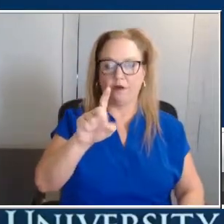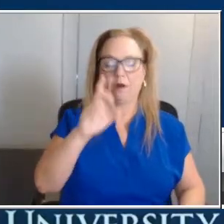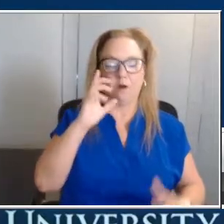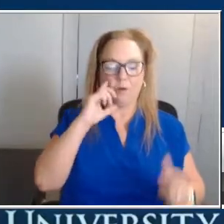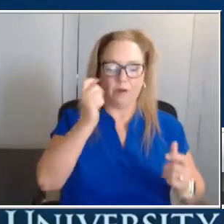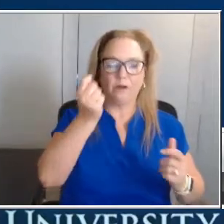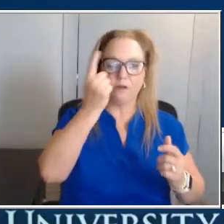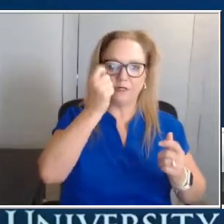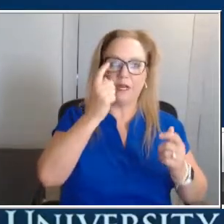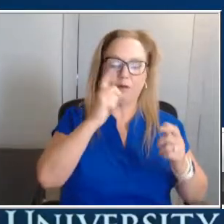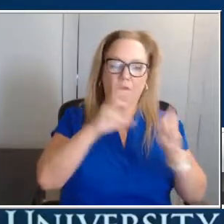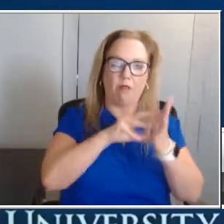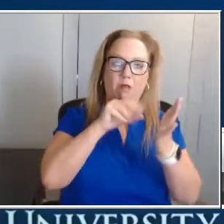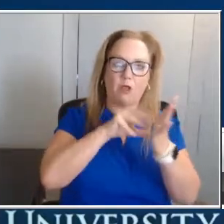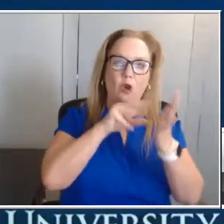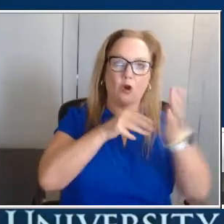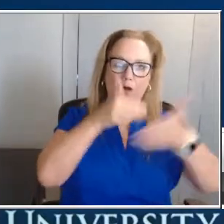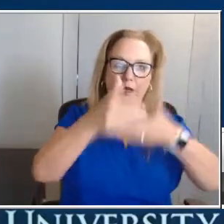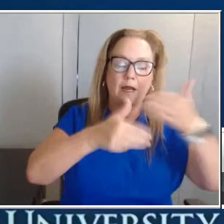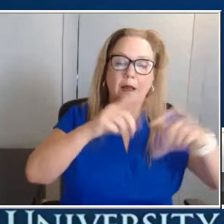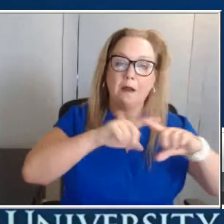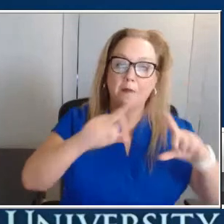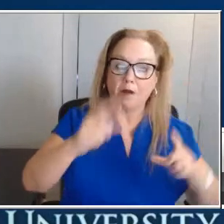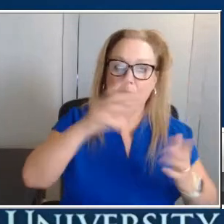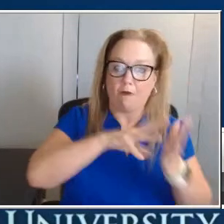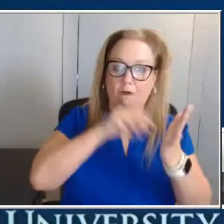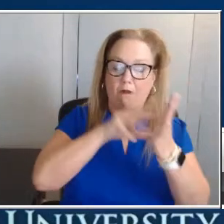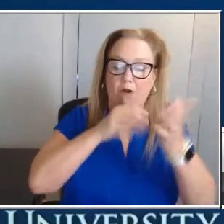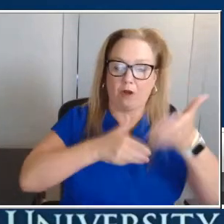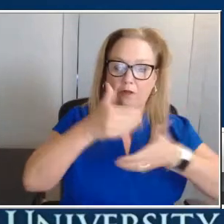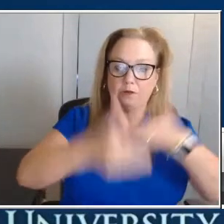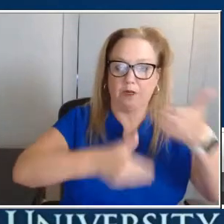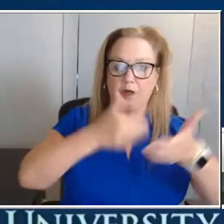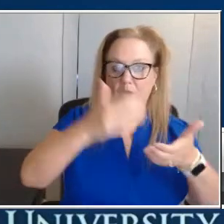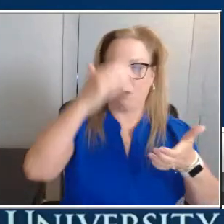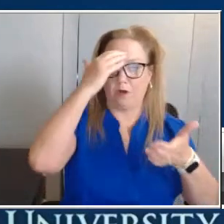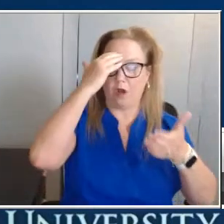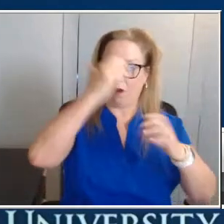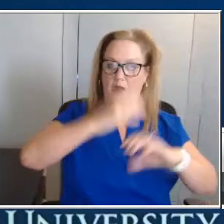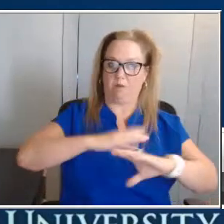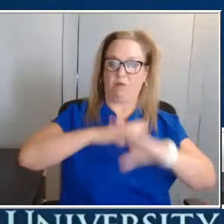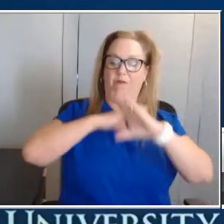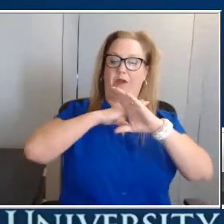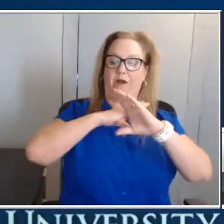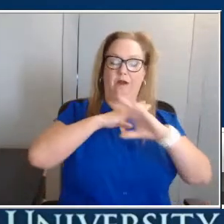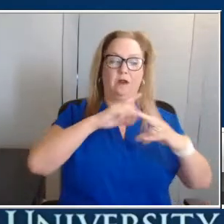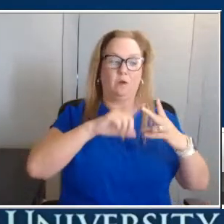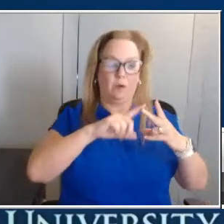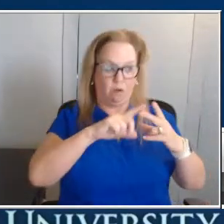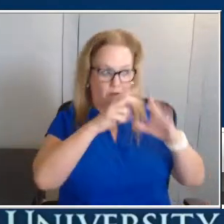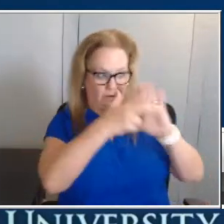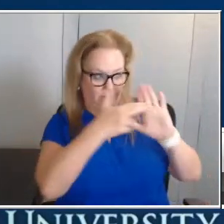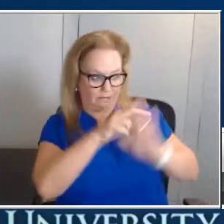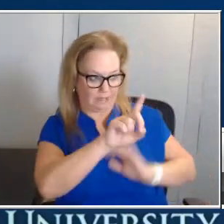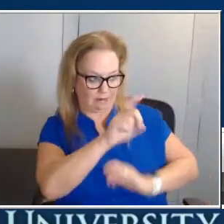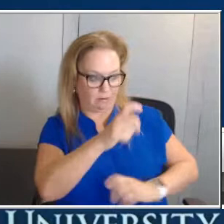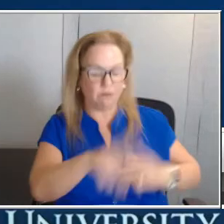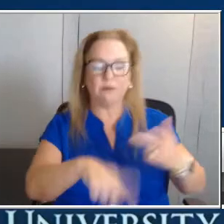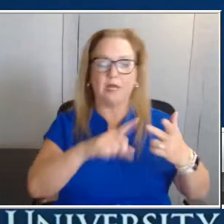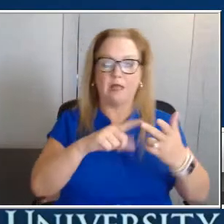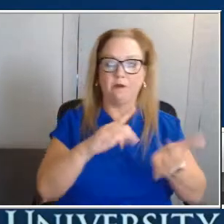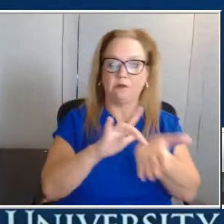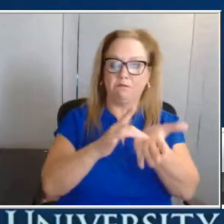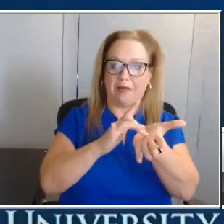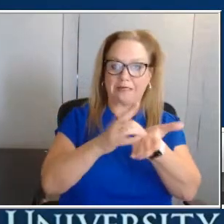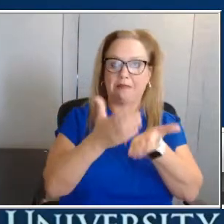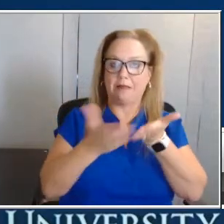but the airplane, it's flying. So we kind of know how to prevent it. We do know how to diagnose it. And there are drugs and things we could do